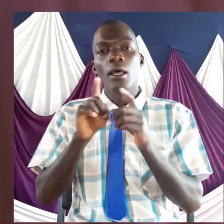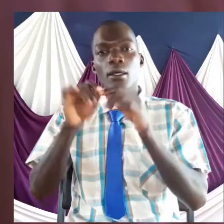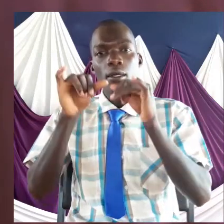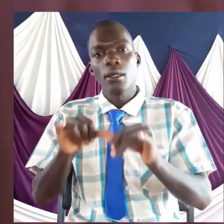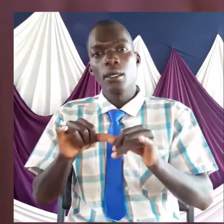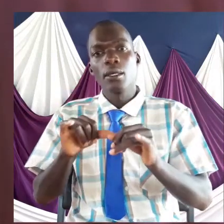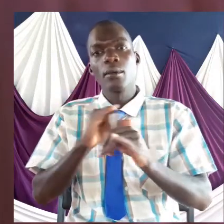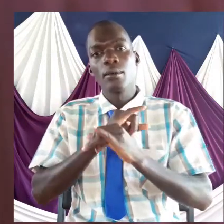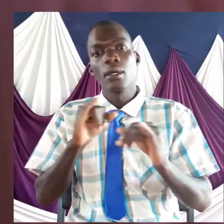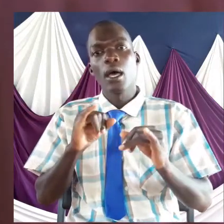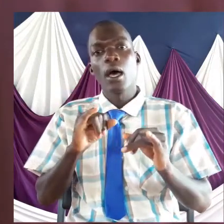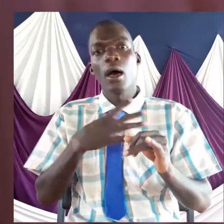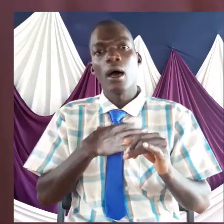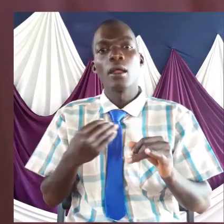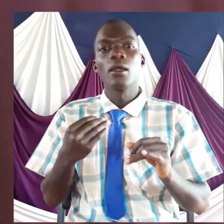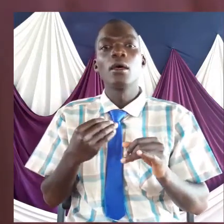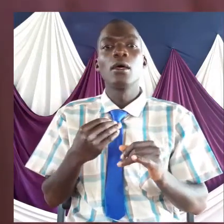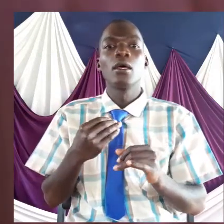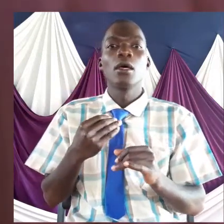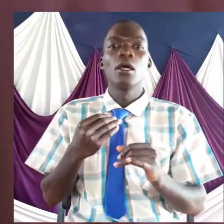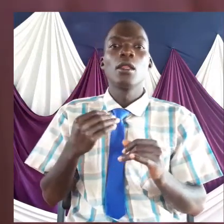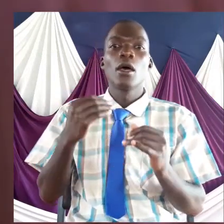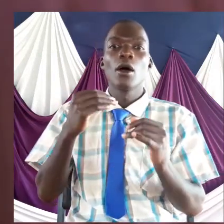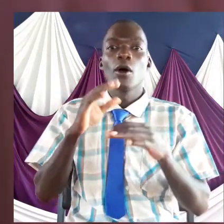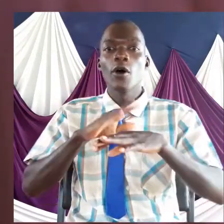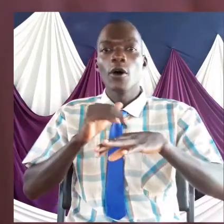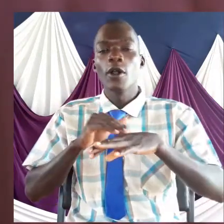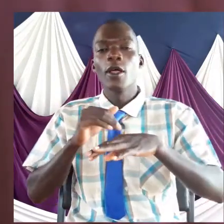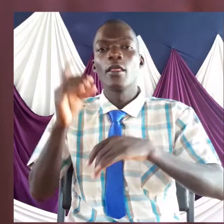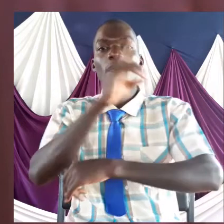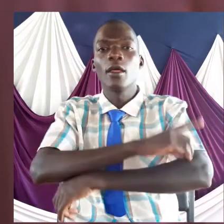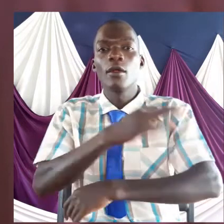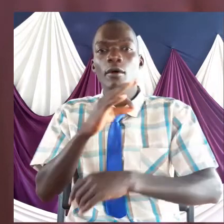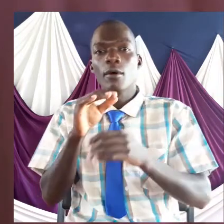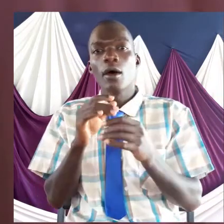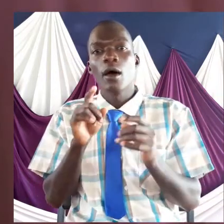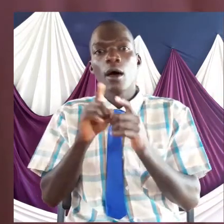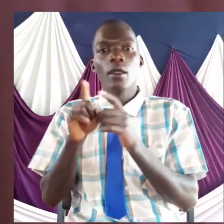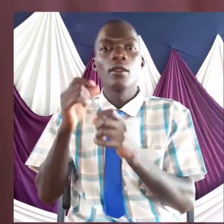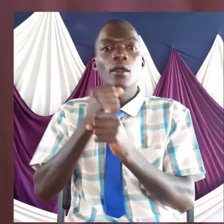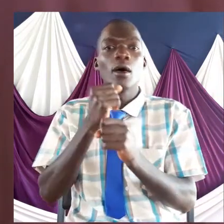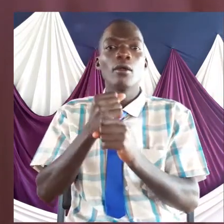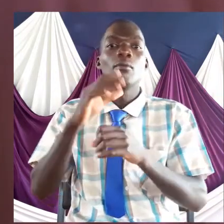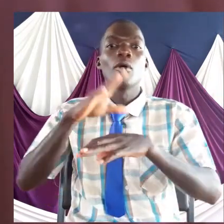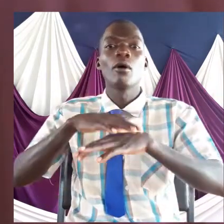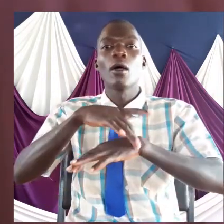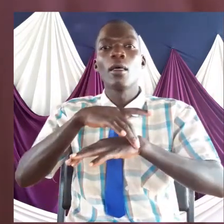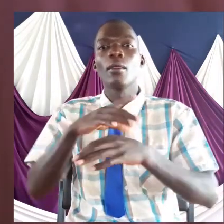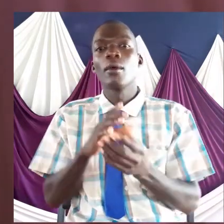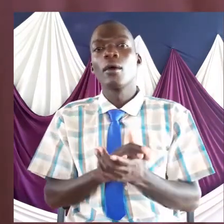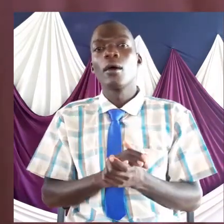sanctuary. Mm-hmm. This was called the Day of Atonement. Yes. This was being done on earth. Mm-hmm. Which was an